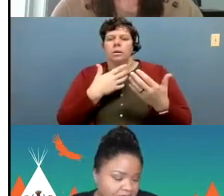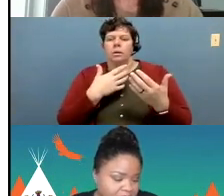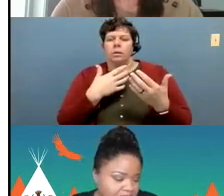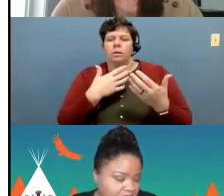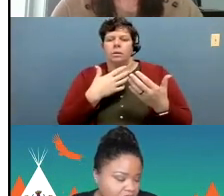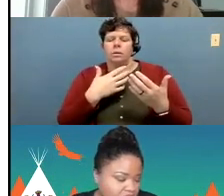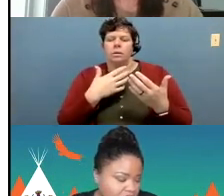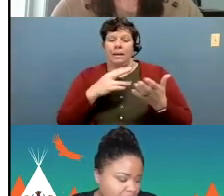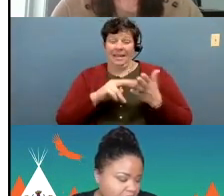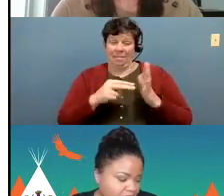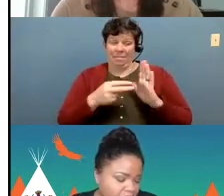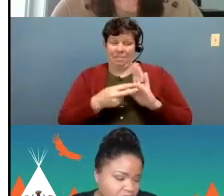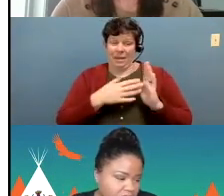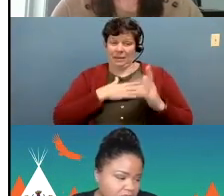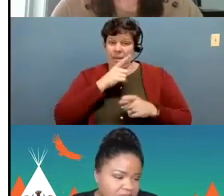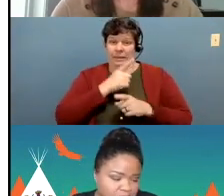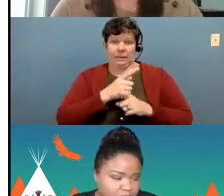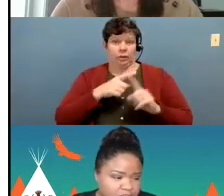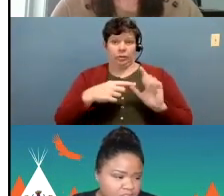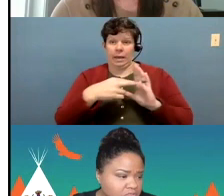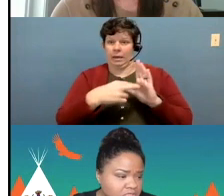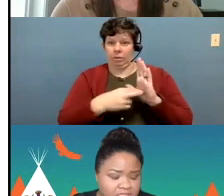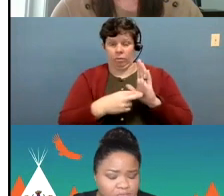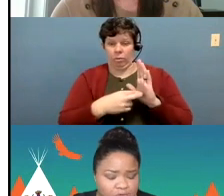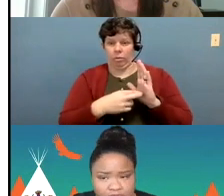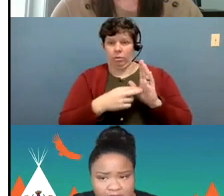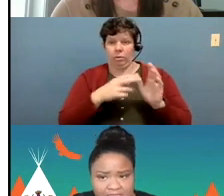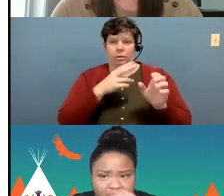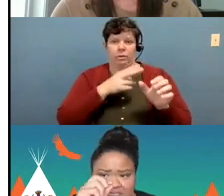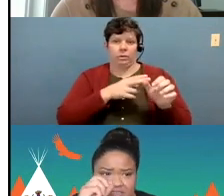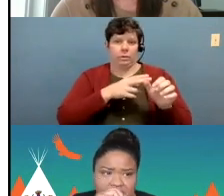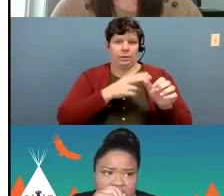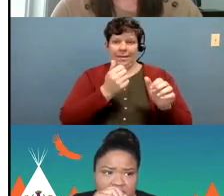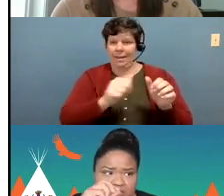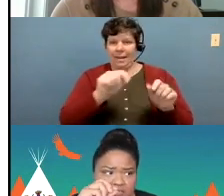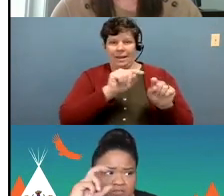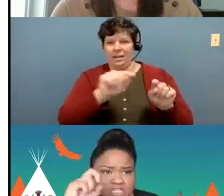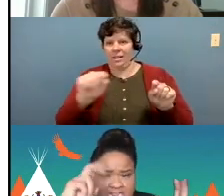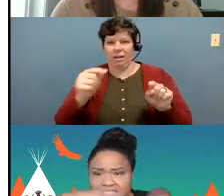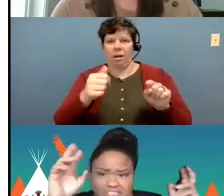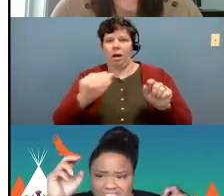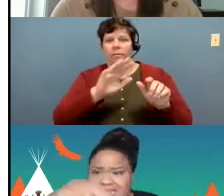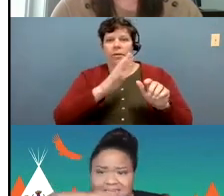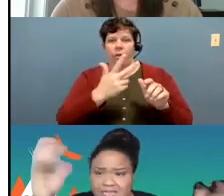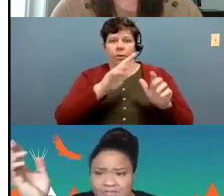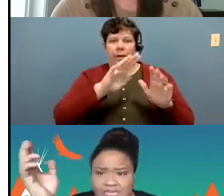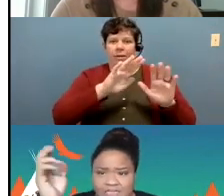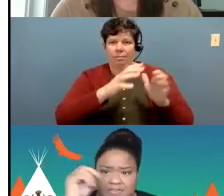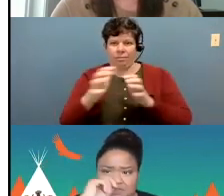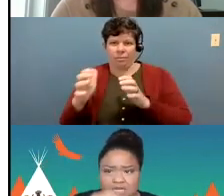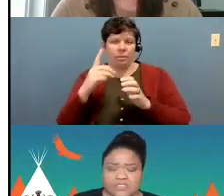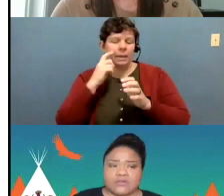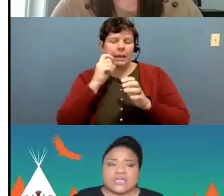what that means is, so she's not enrolled Nez Perce, Tulalip, or Flathead because her genetically she's not enough in